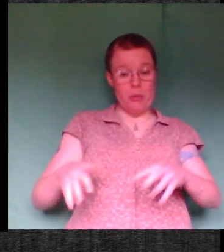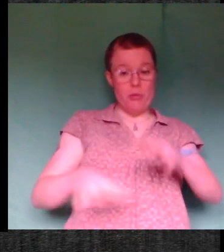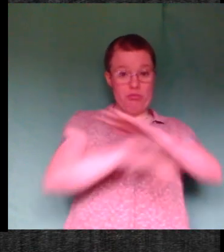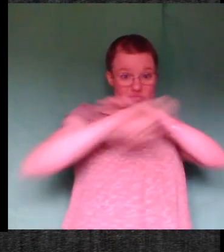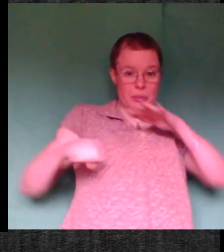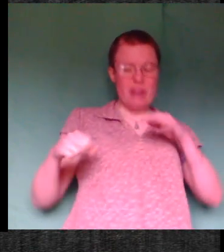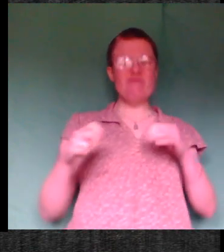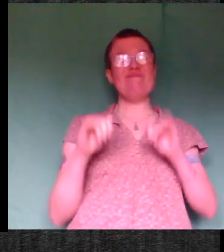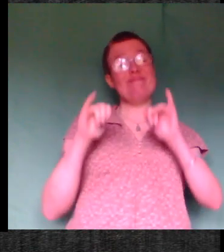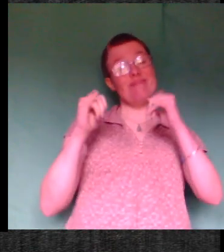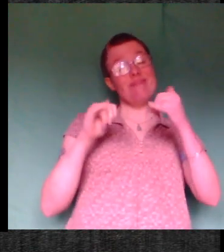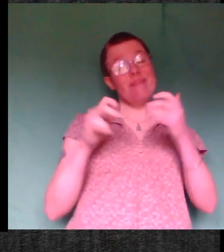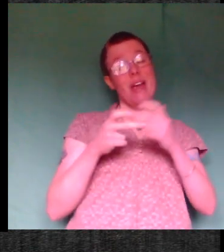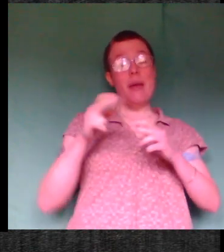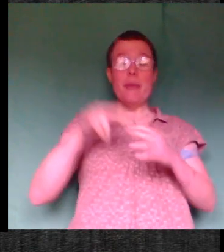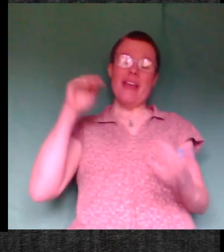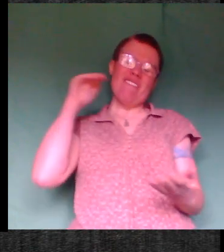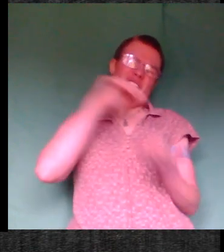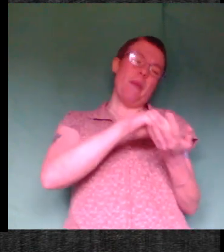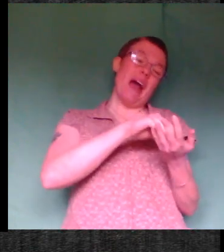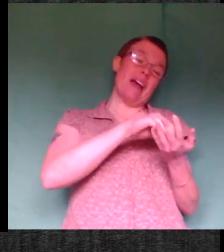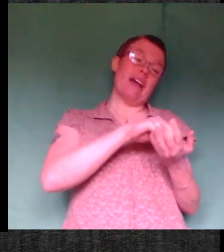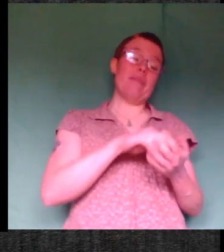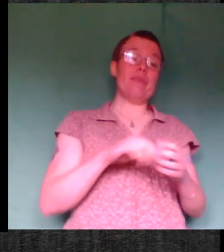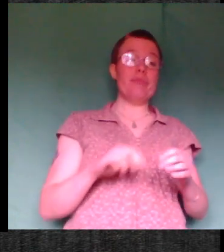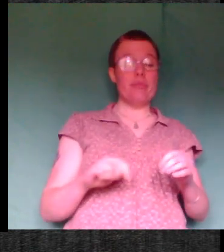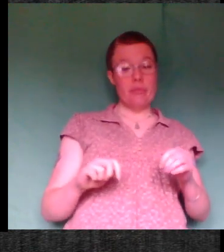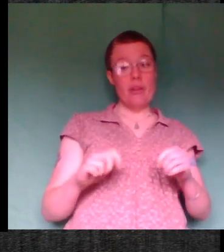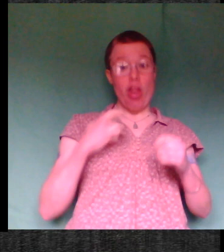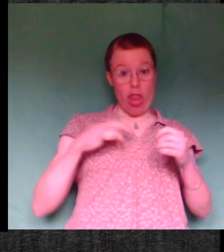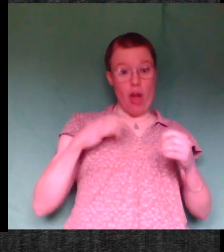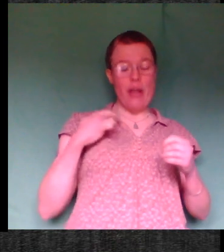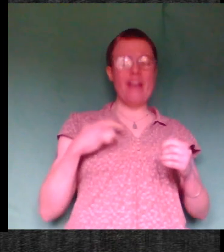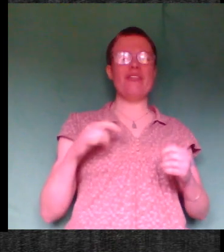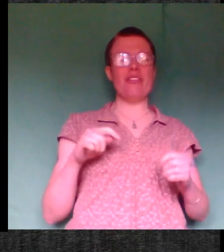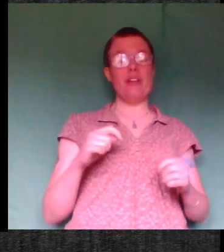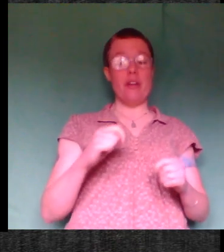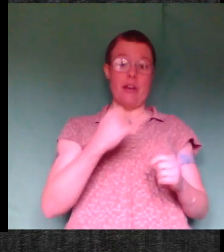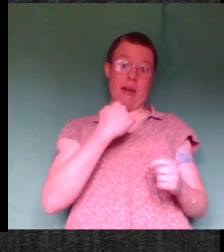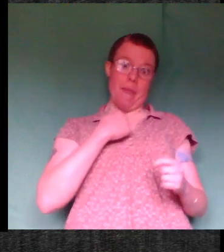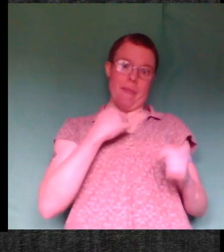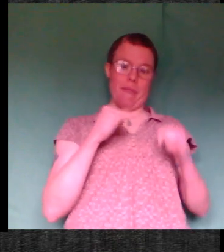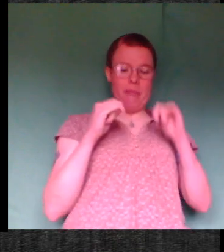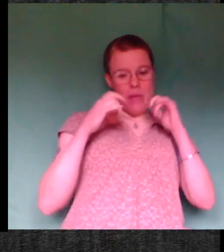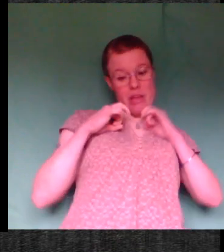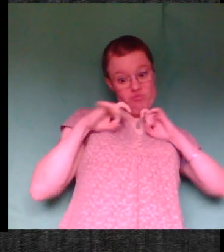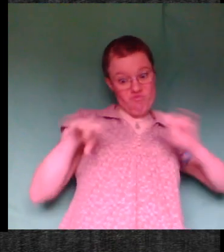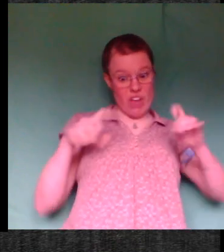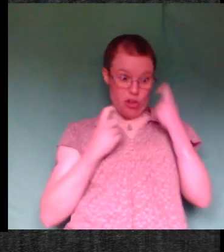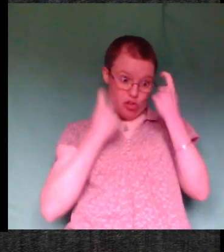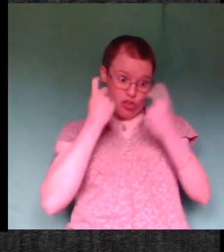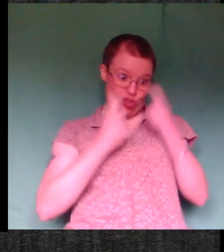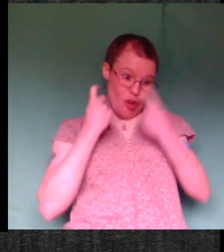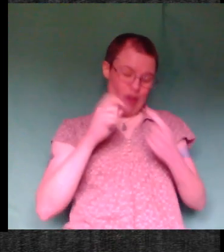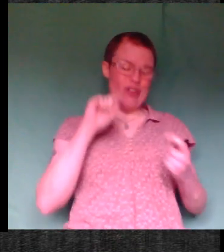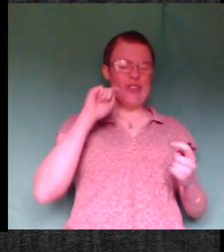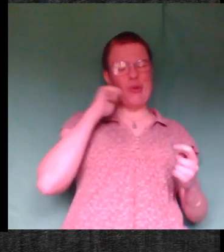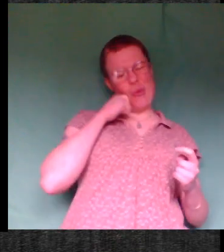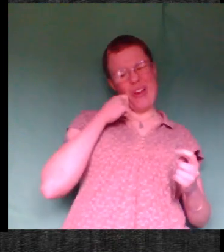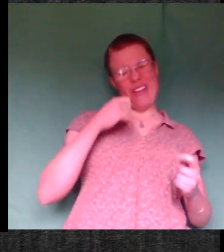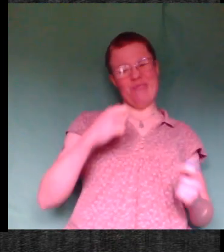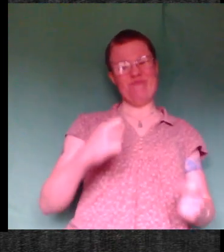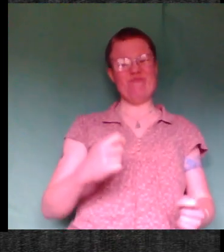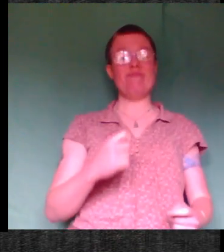maybe I'll let you do a strip search on me. I'll hold you to that, Doctor. By the way, sorry to disappoint you, but I did manage to smuggle out